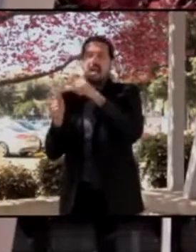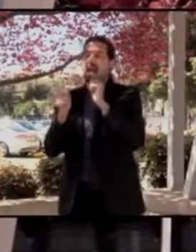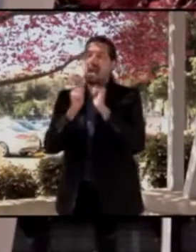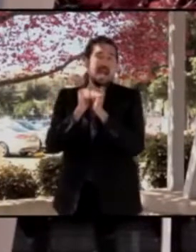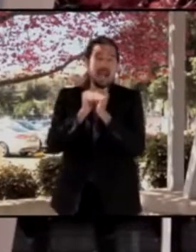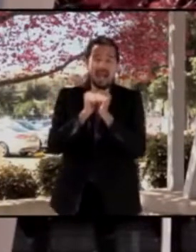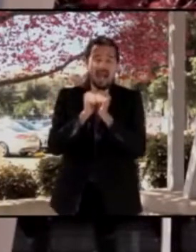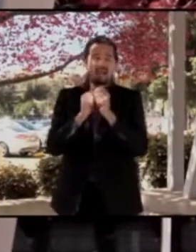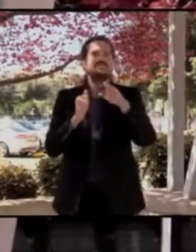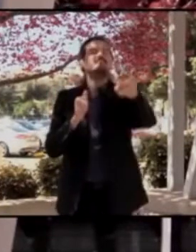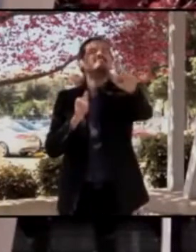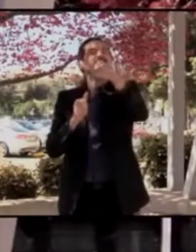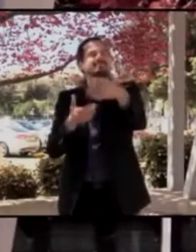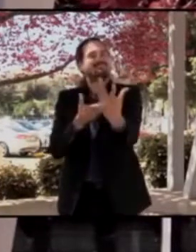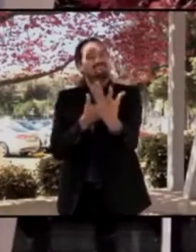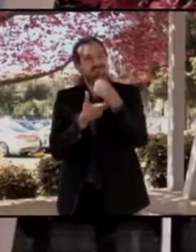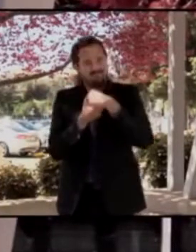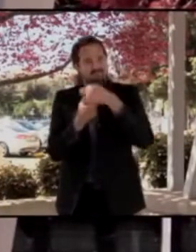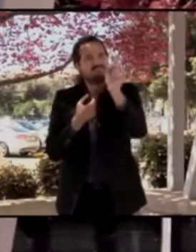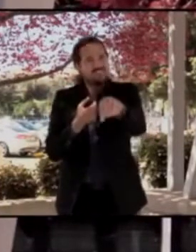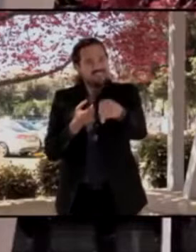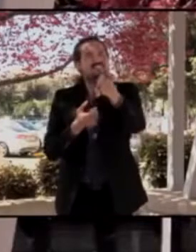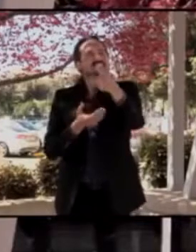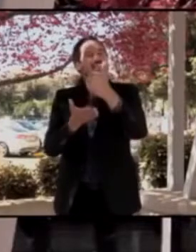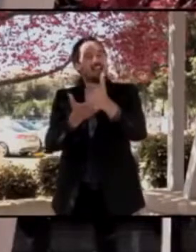introduce Supervisor Cindy Chavez.